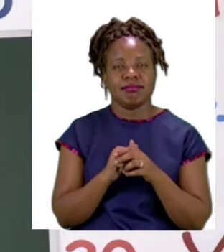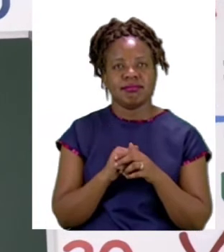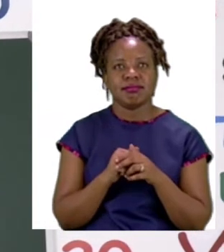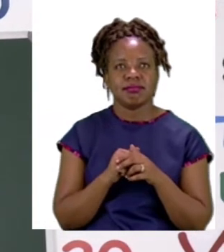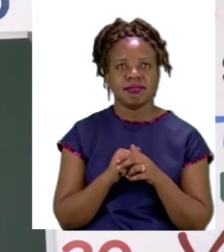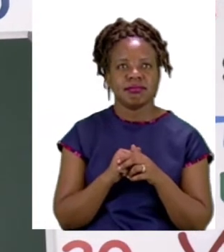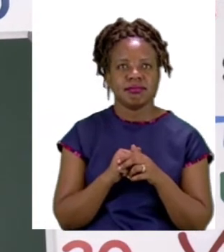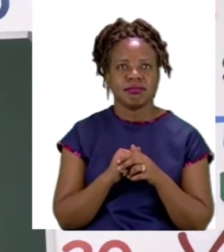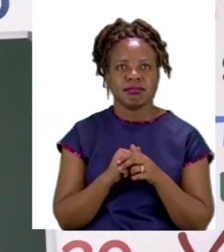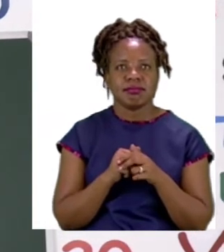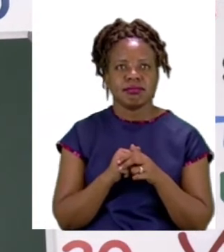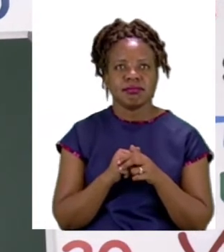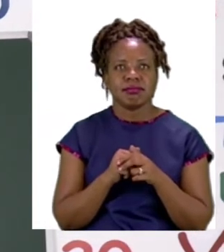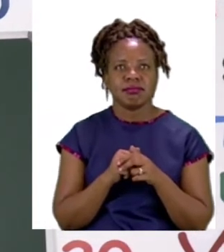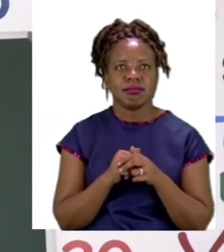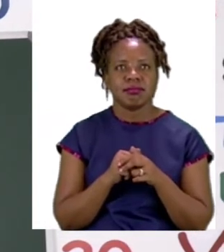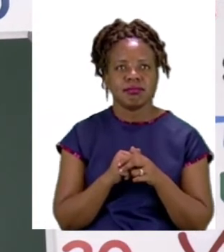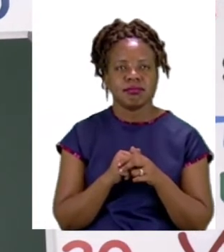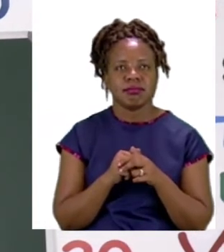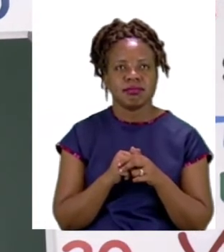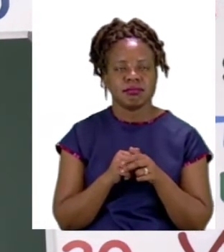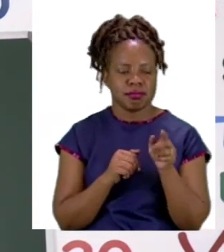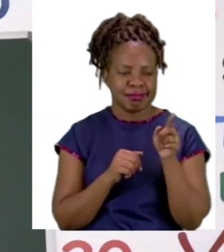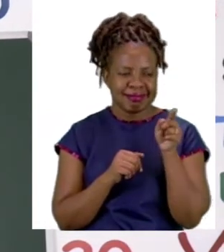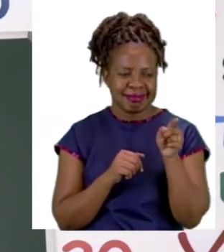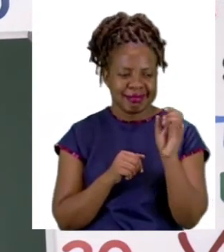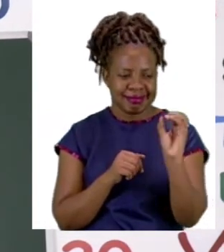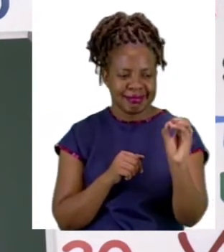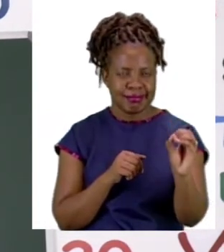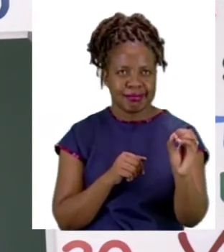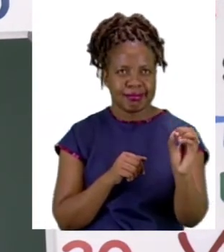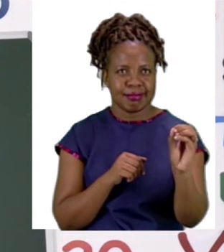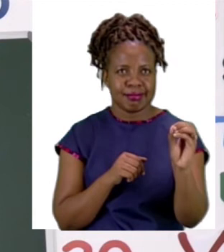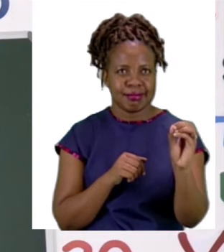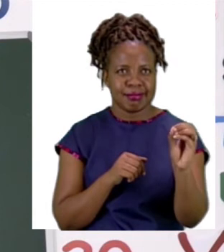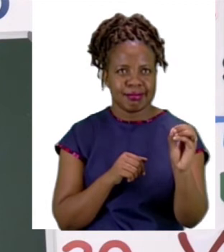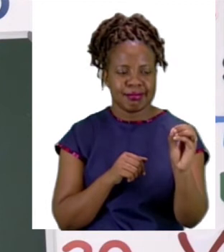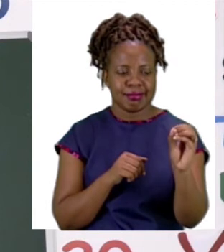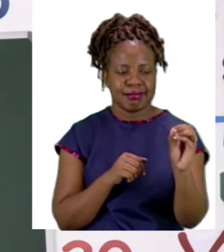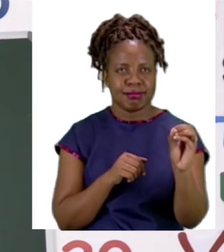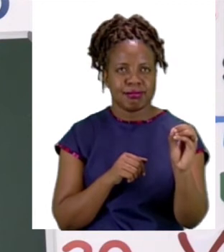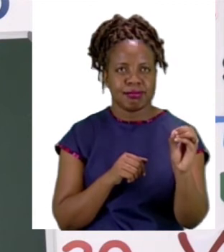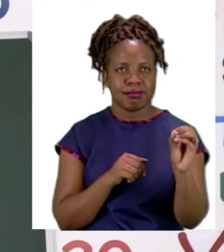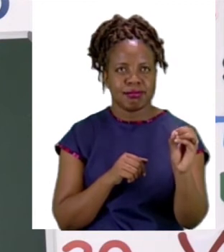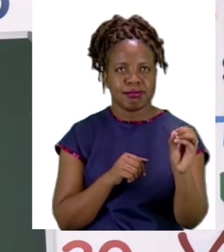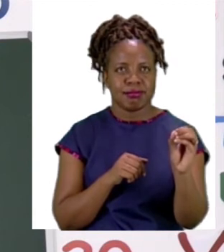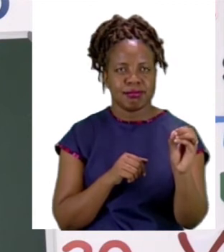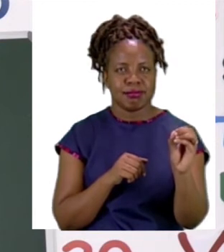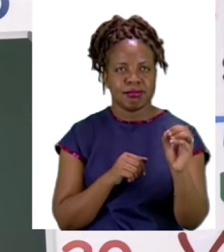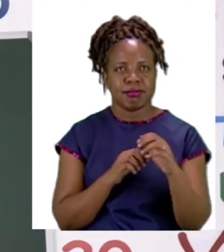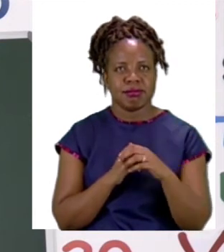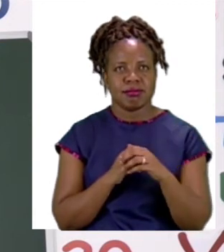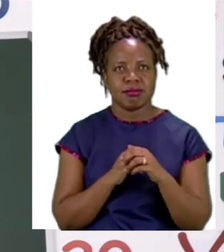So my pencil is now at the edge of, my ruler is now at the edge of the pencil. It is